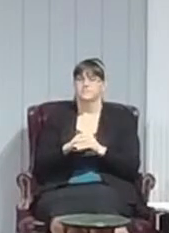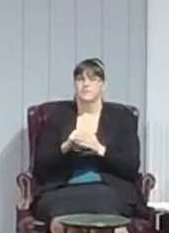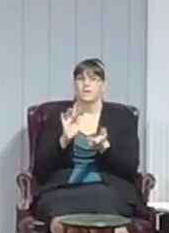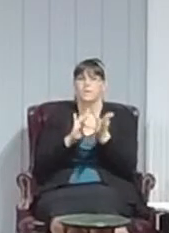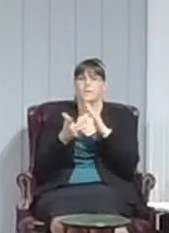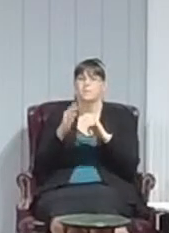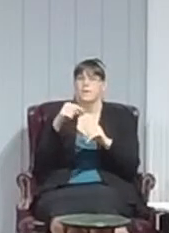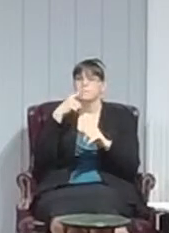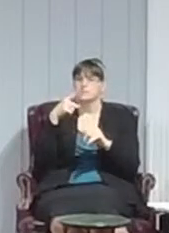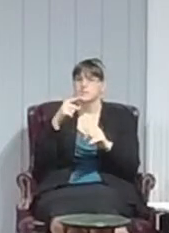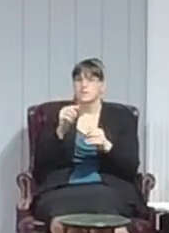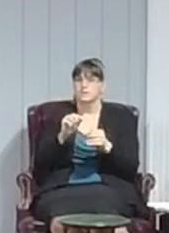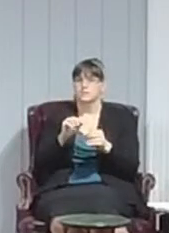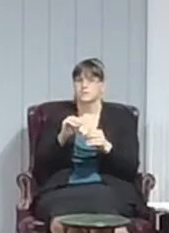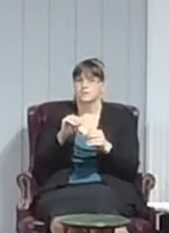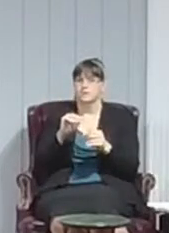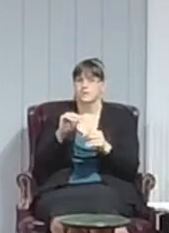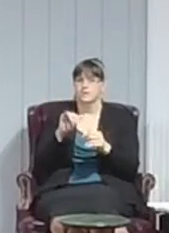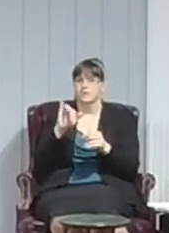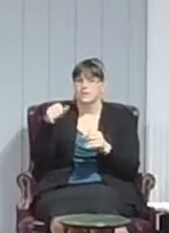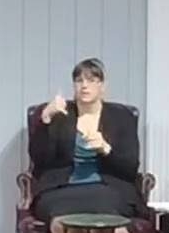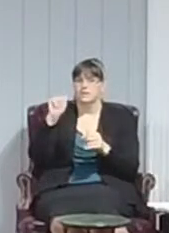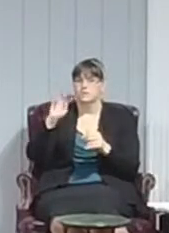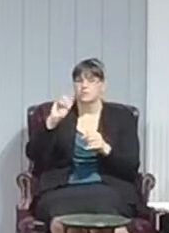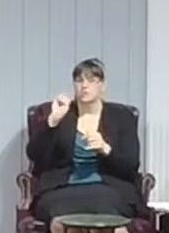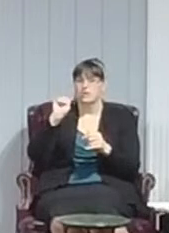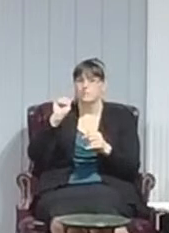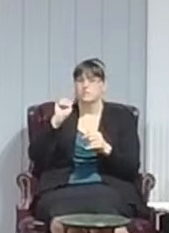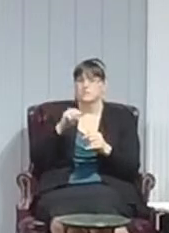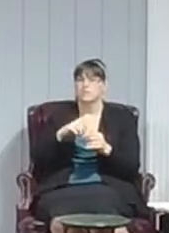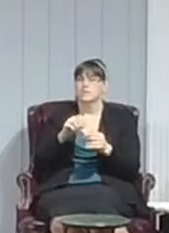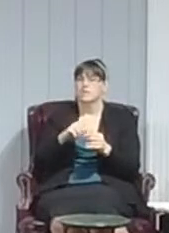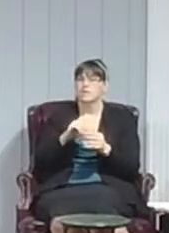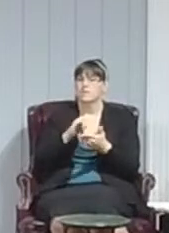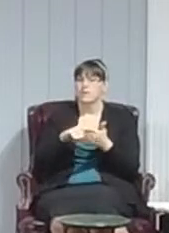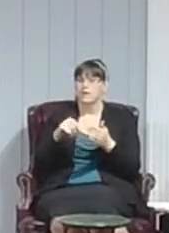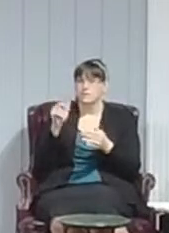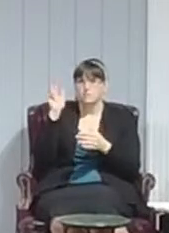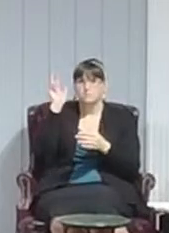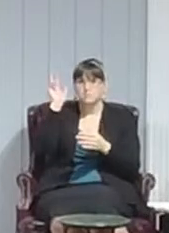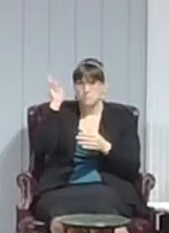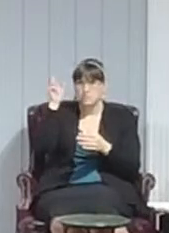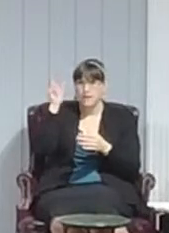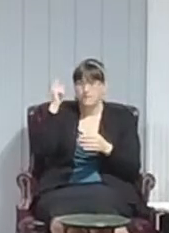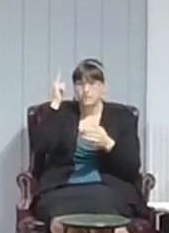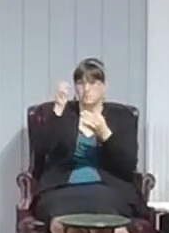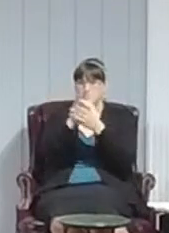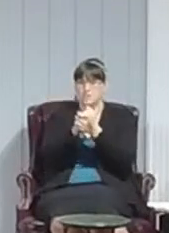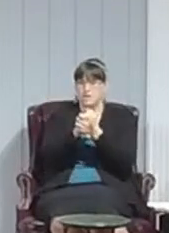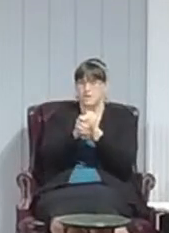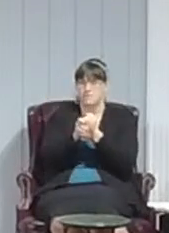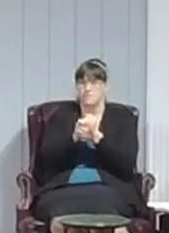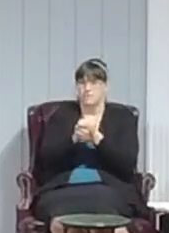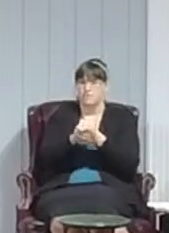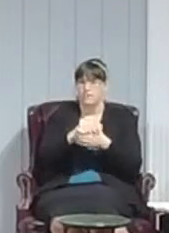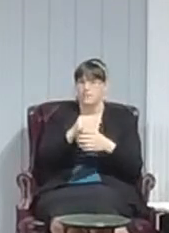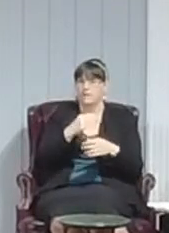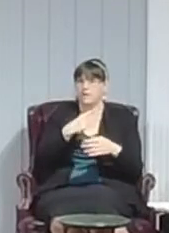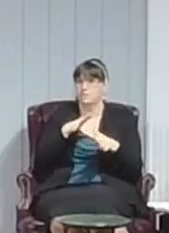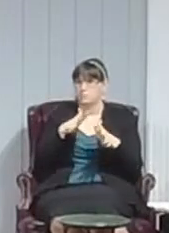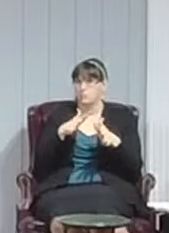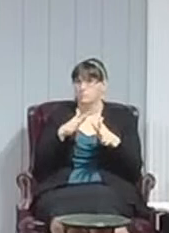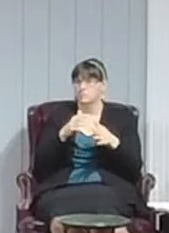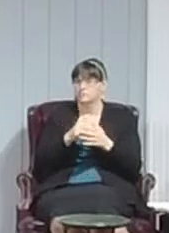The Bible says in the book of James that even the devils believe in God. Thou believest there is one God, thou doest well. The devils also believe and tremble.